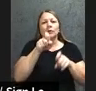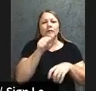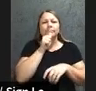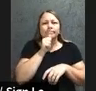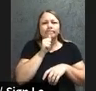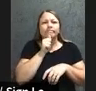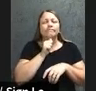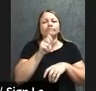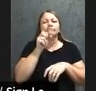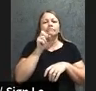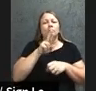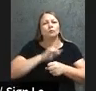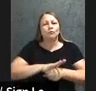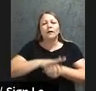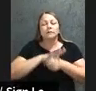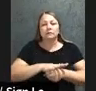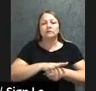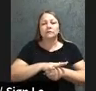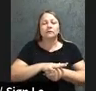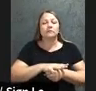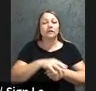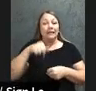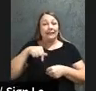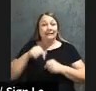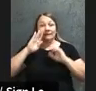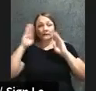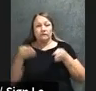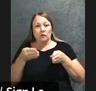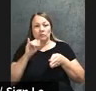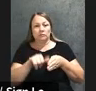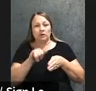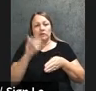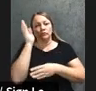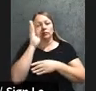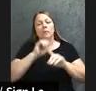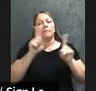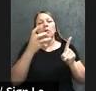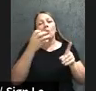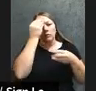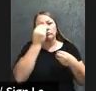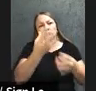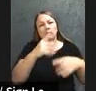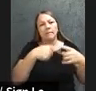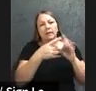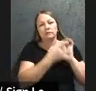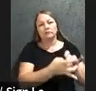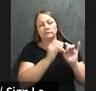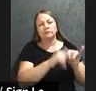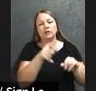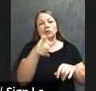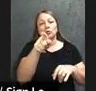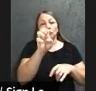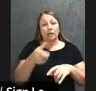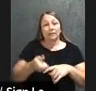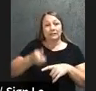COVID. But that's not really the focus of this presentation, but we did want to include, there's a link right there at the bottom of the page. And if you scan that